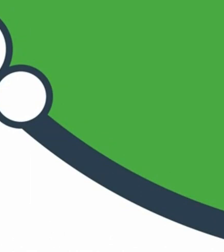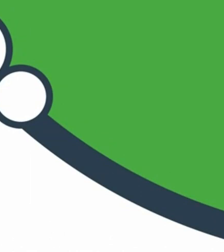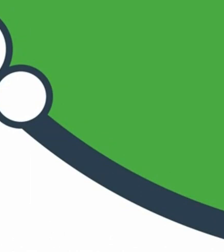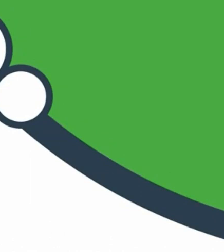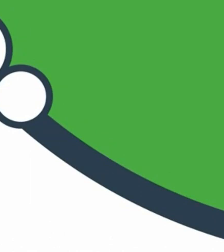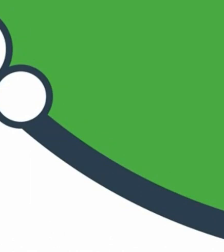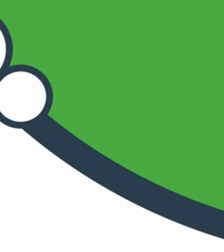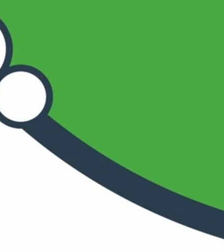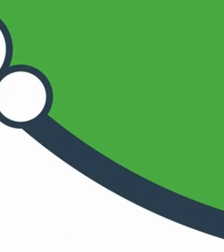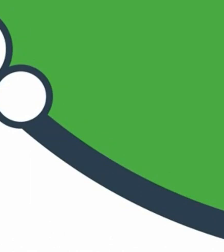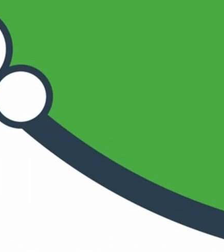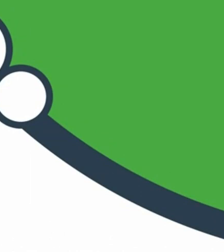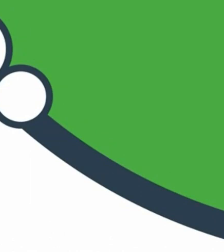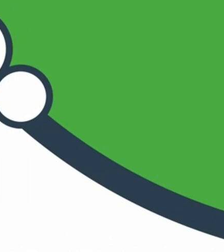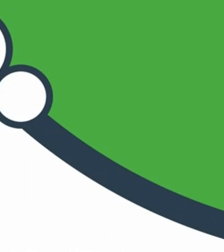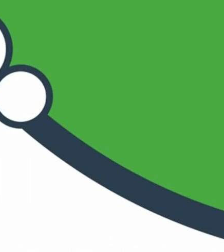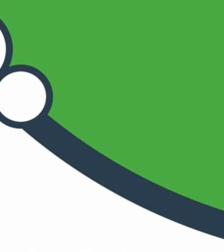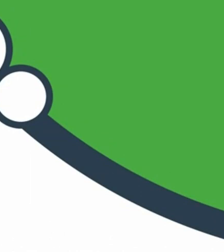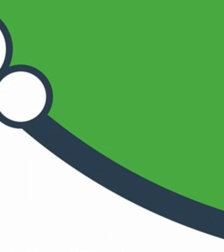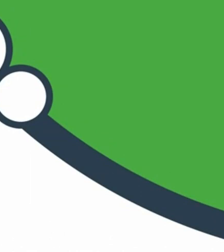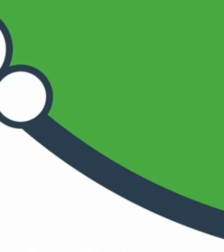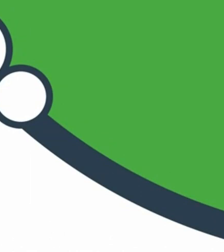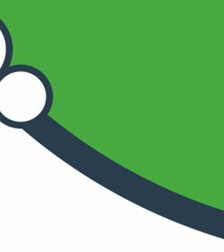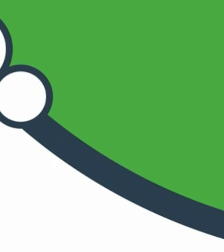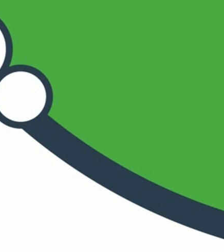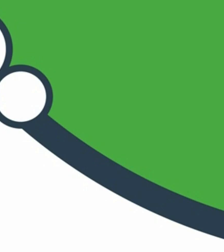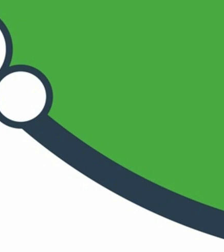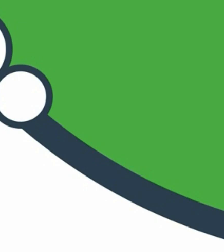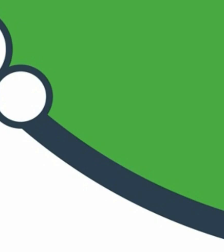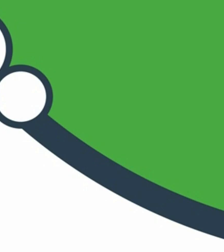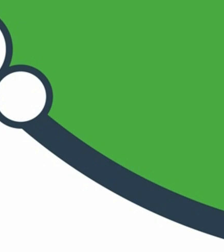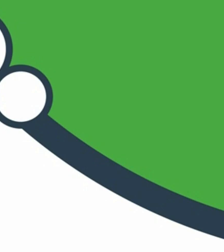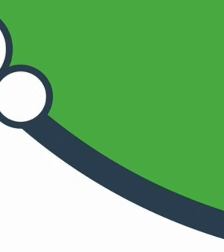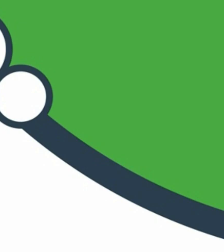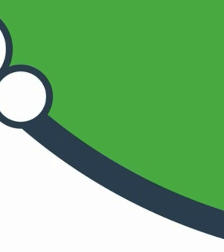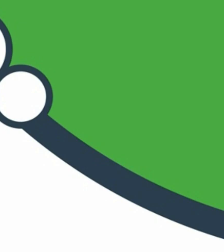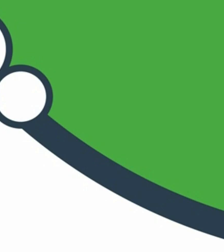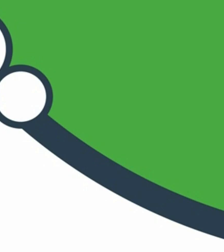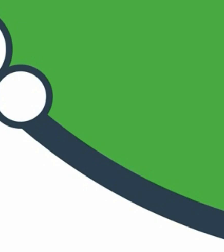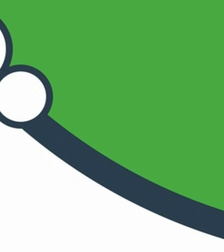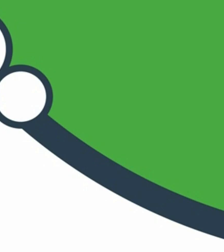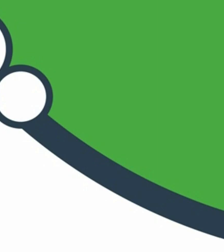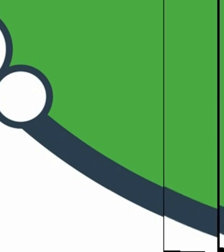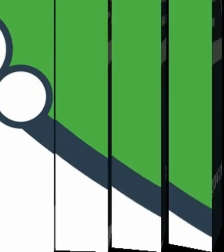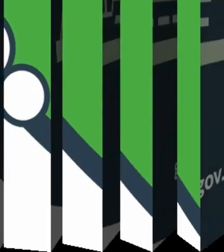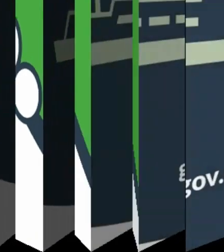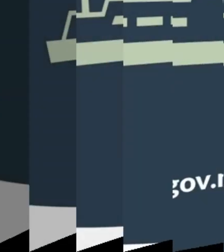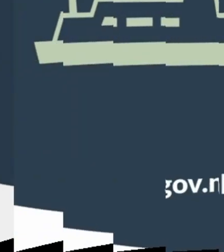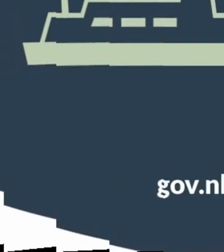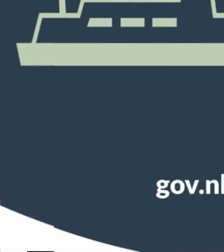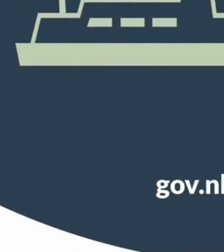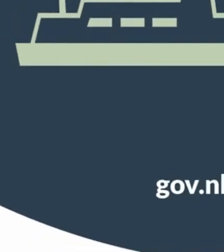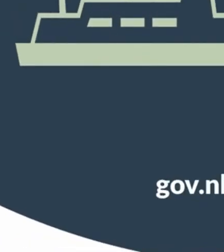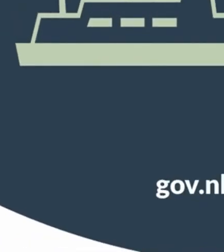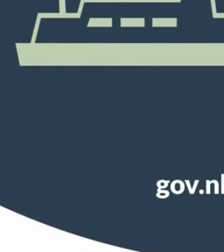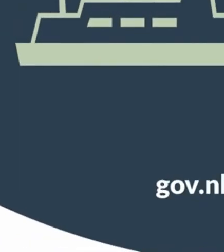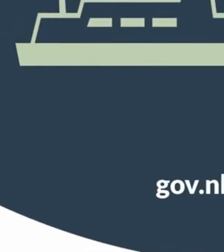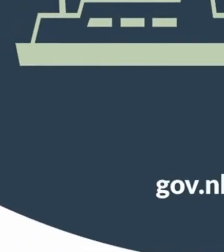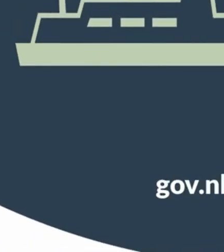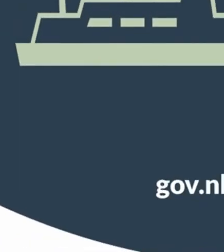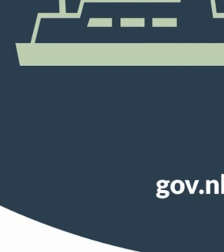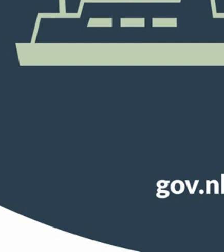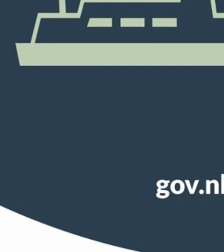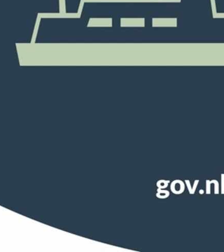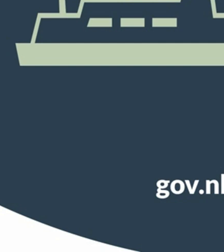the Department of Health and Community Services, and I will be the moderator for the question and answer session. For today's event, we are joined at the table by Premier